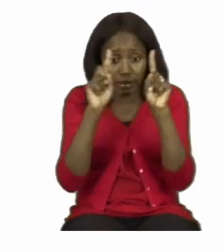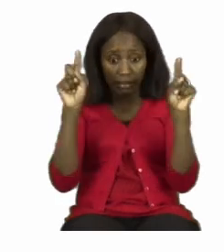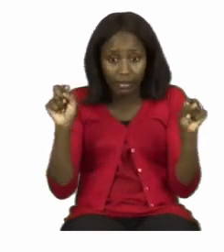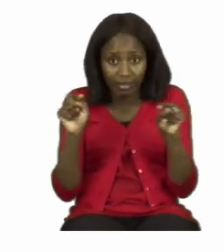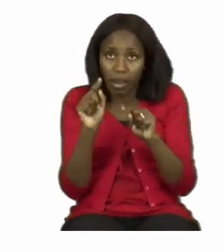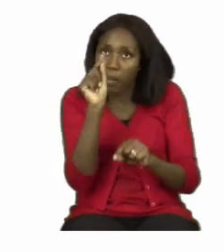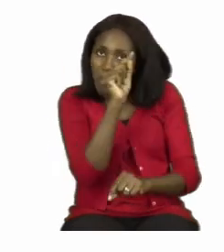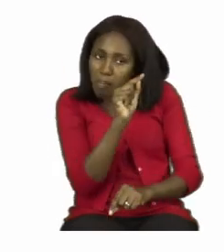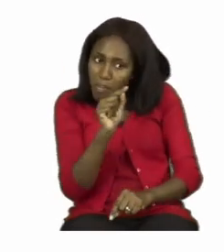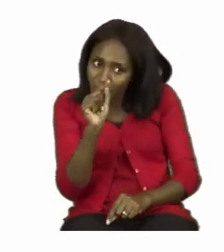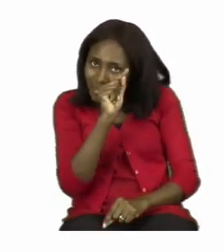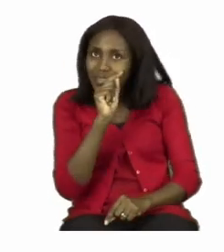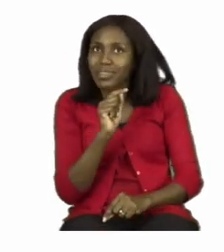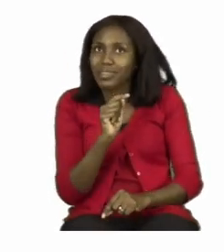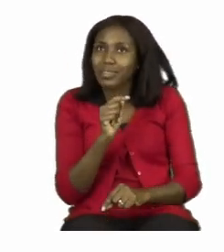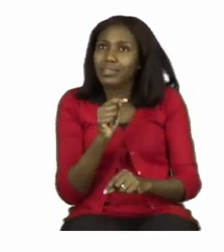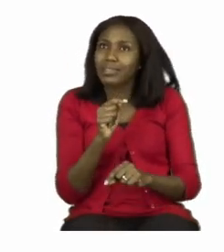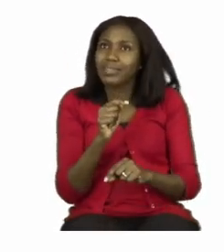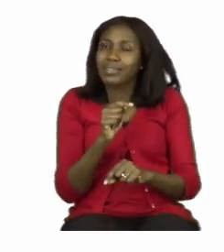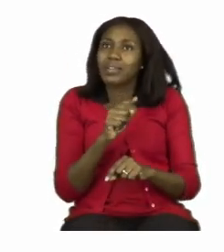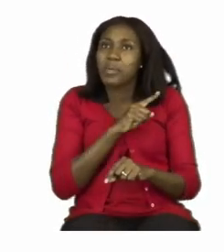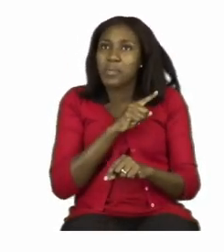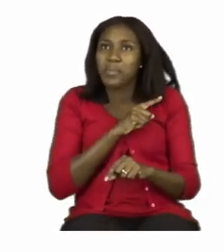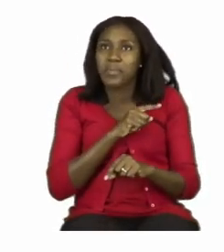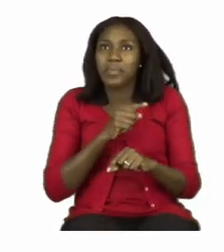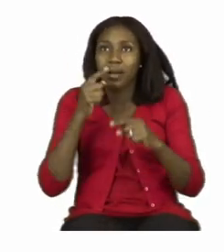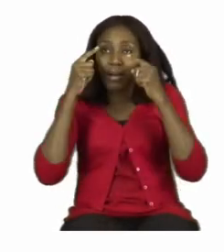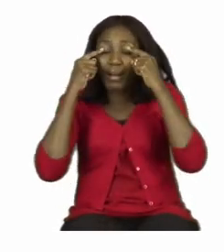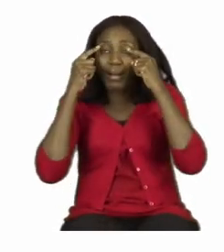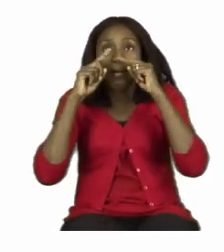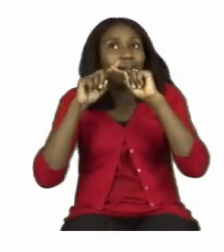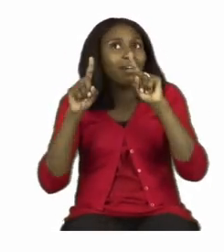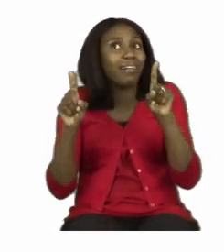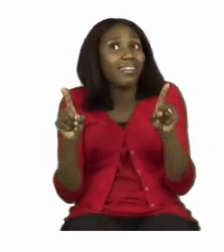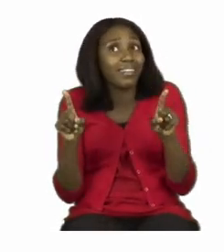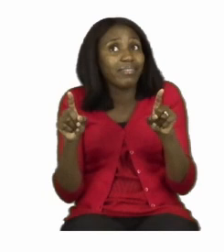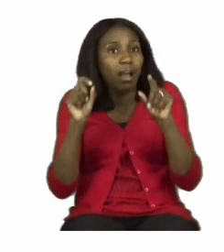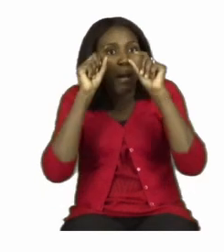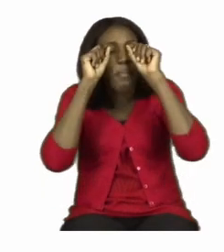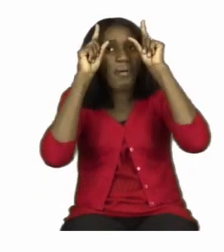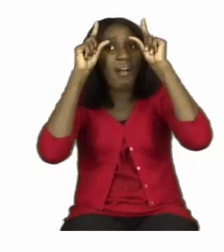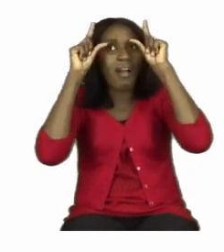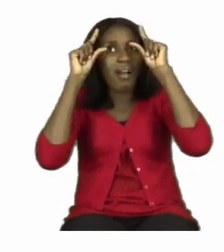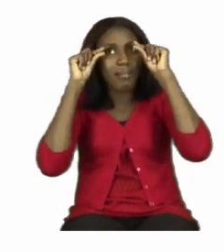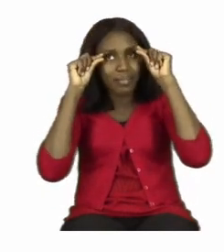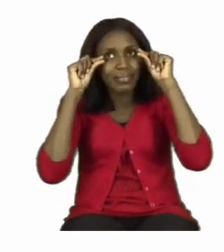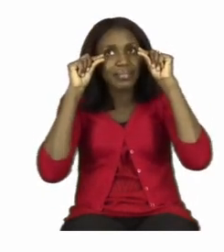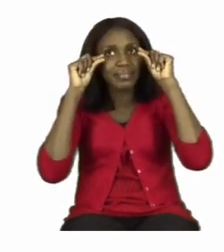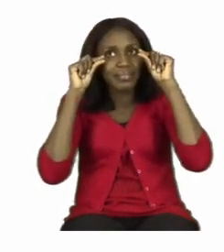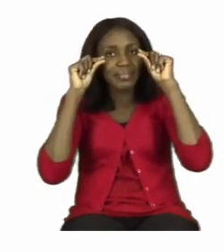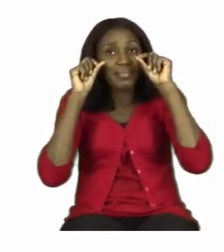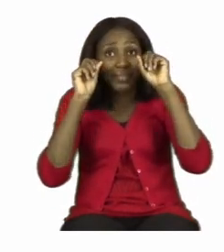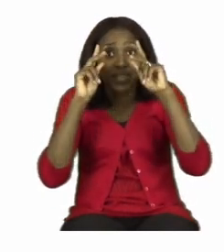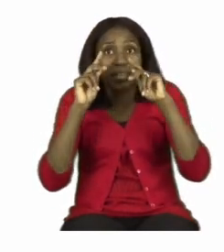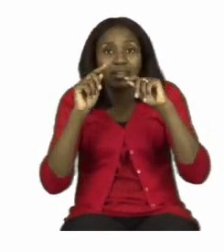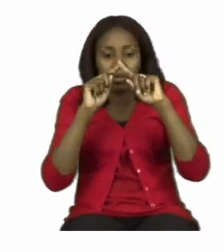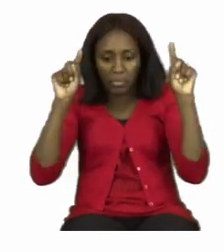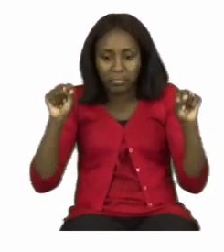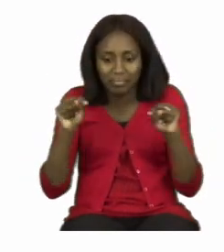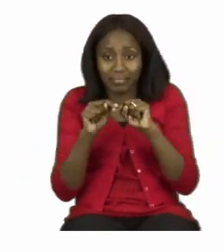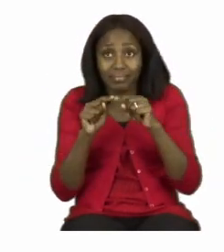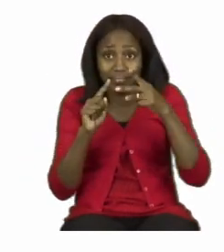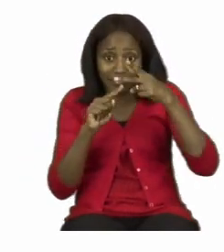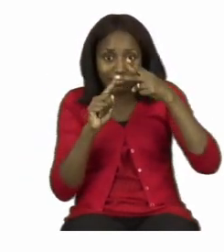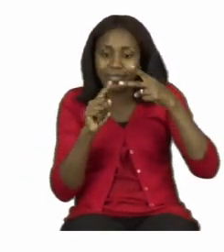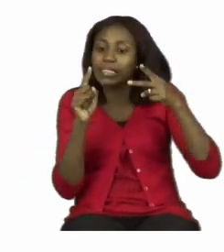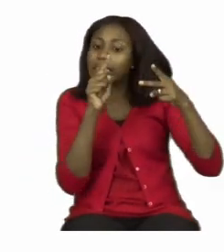opened. So, in the second picture with the eyes that are opened, I would like you to please circle the